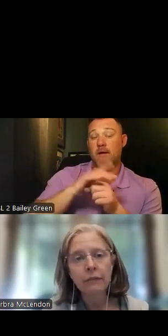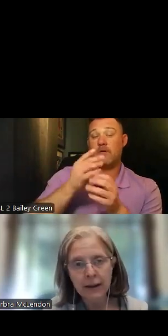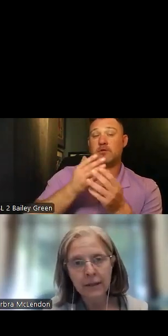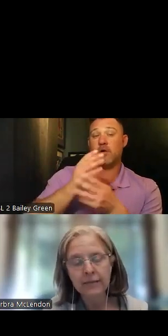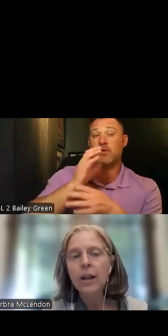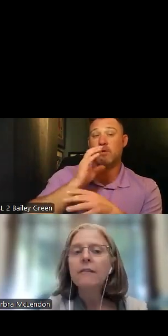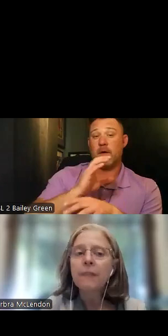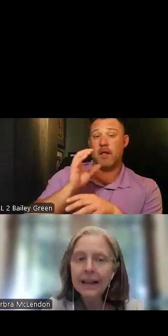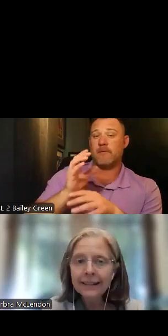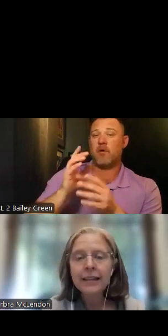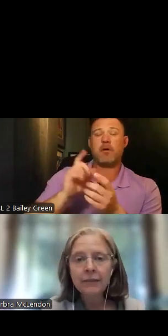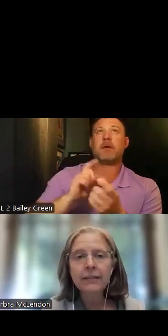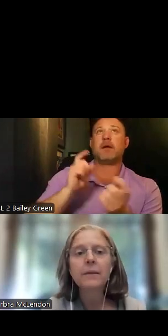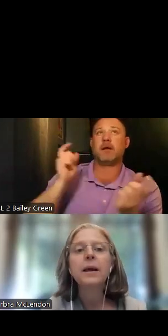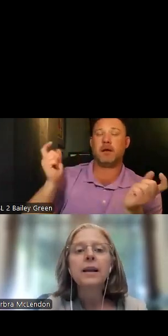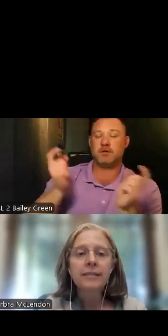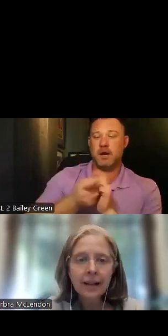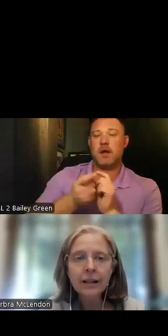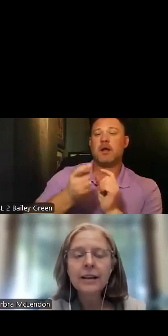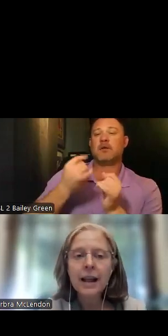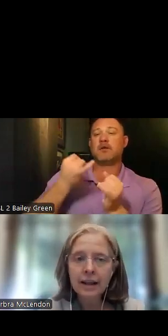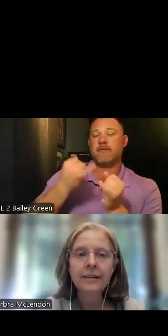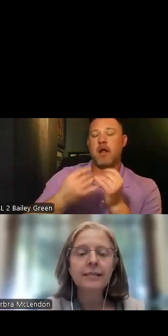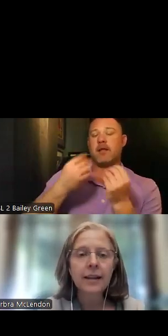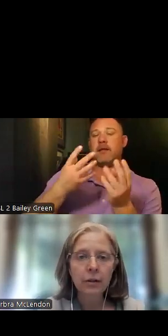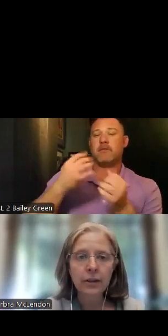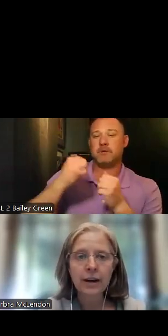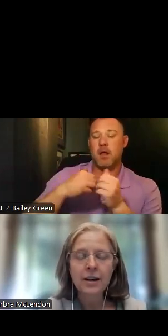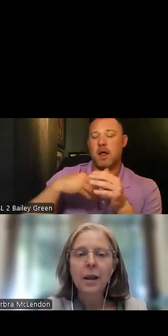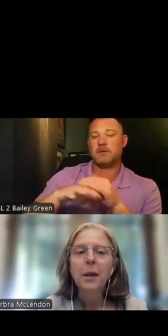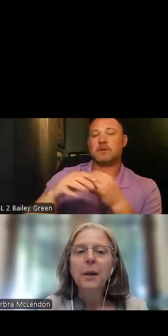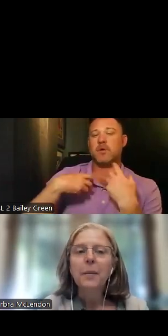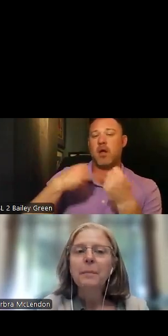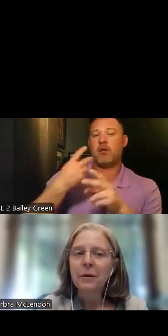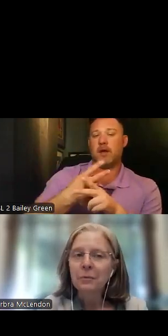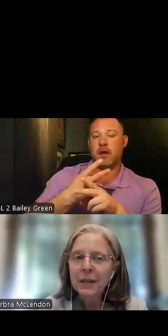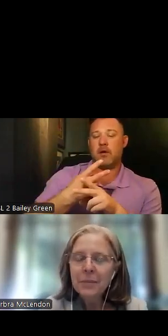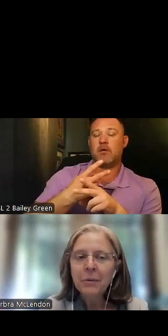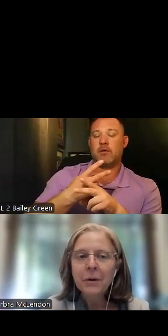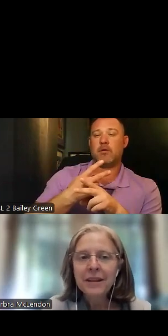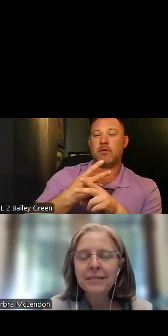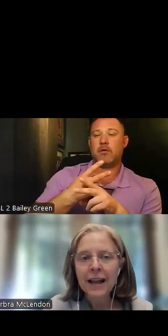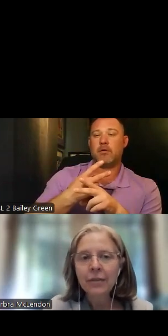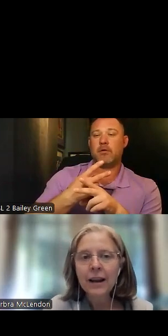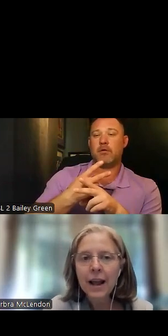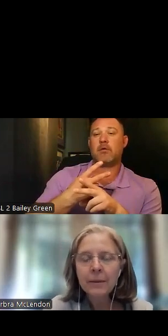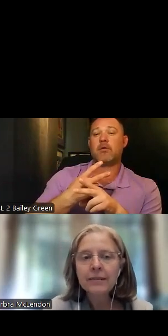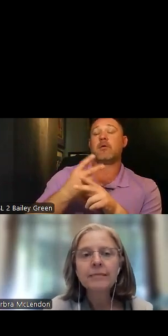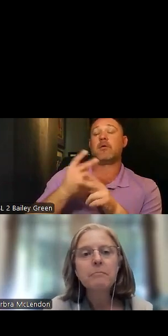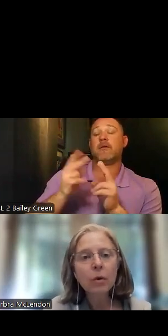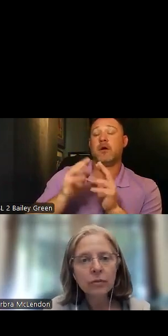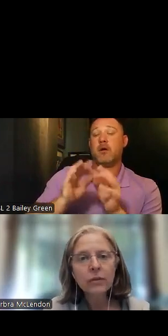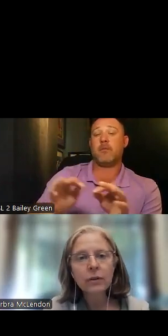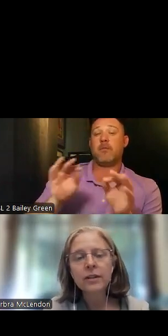many families, finally giving them solid access to healthcare. But a really important piece of how that happens